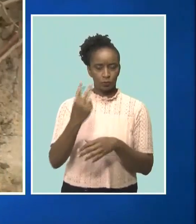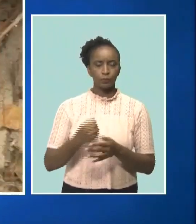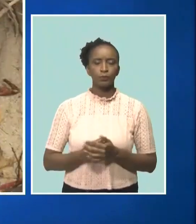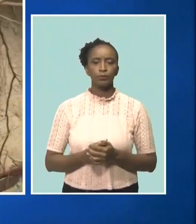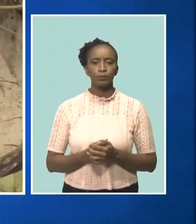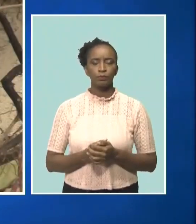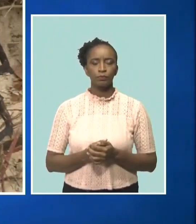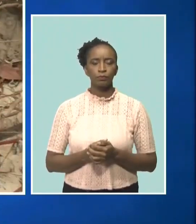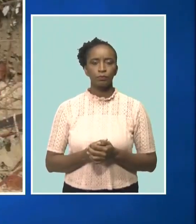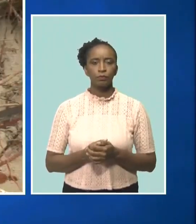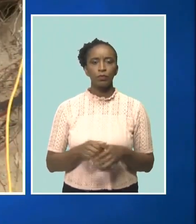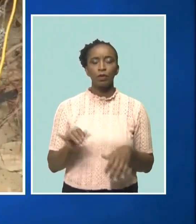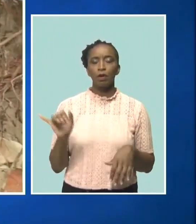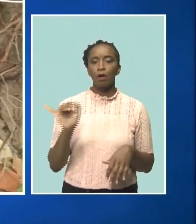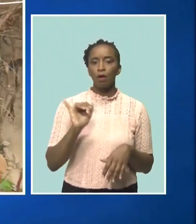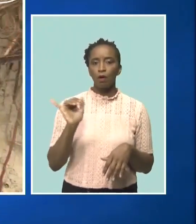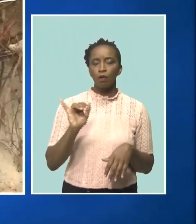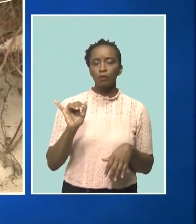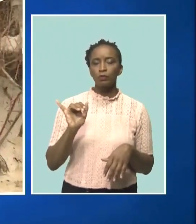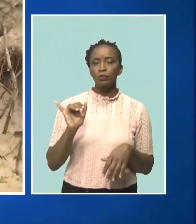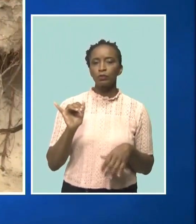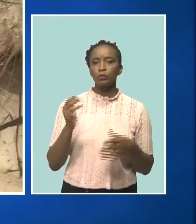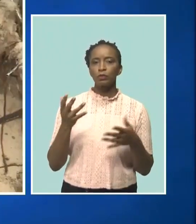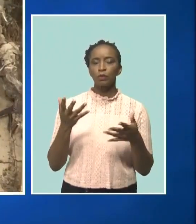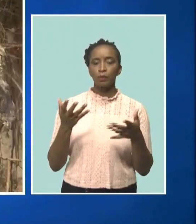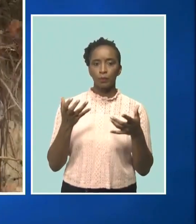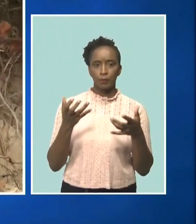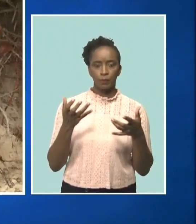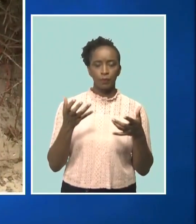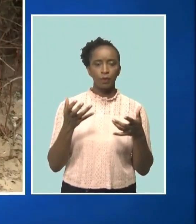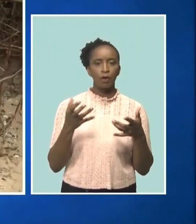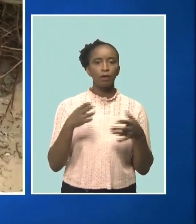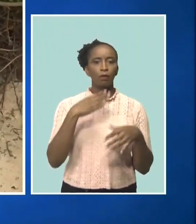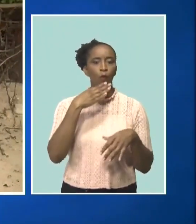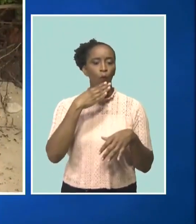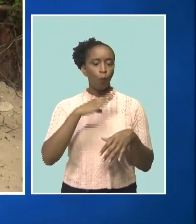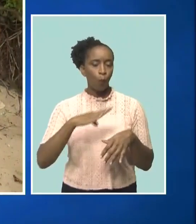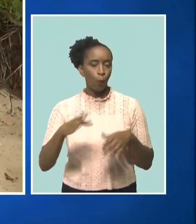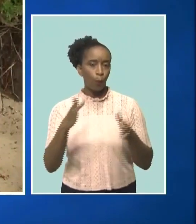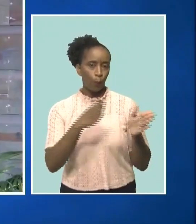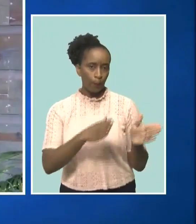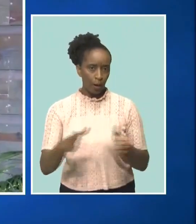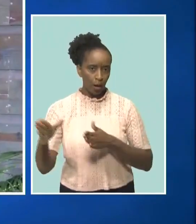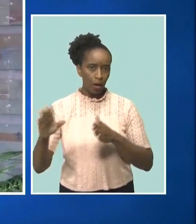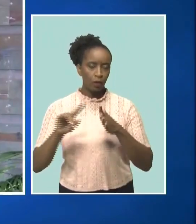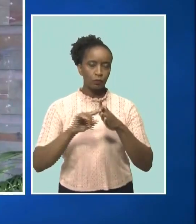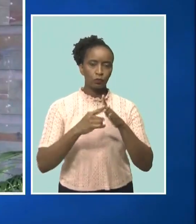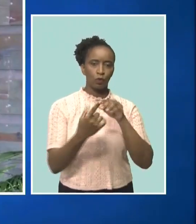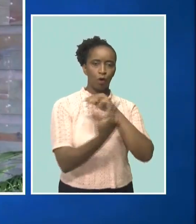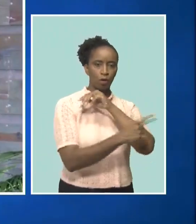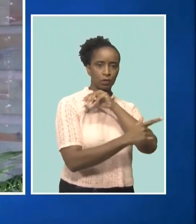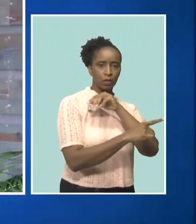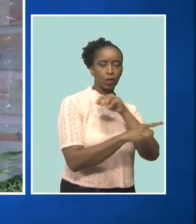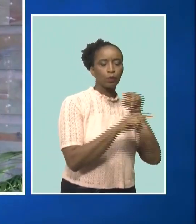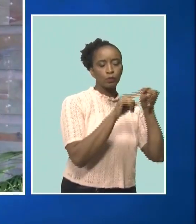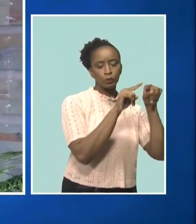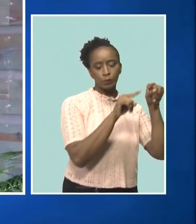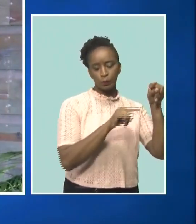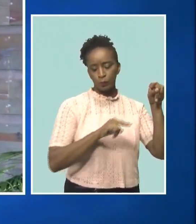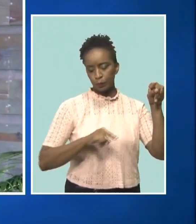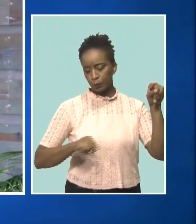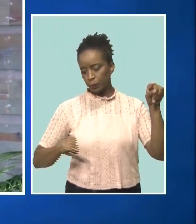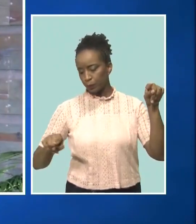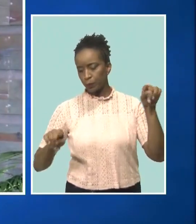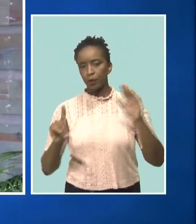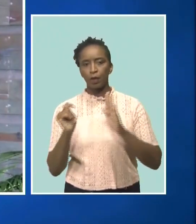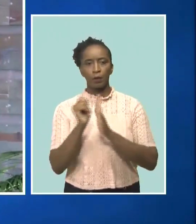a comprehensive coastal plan from St. Lucie to the Bridgetown port. Suffice it to say that what we do know is that